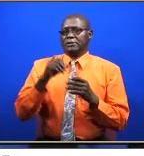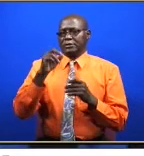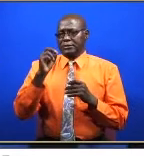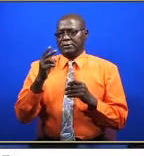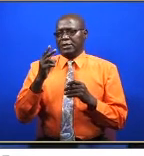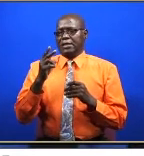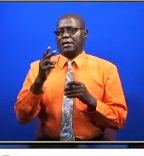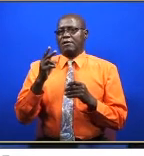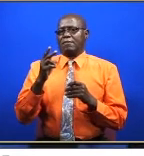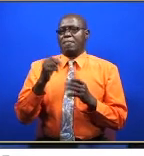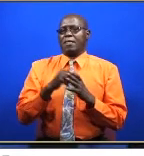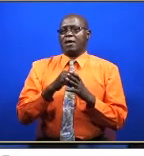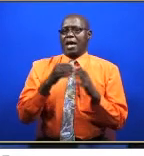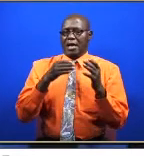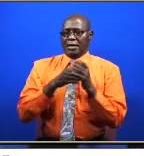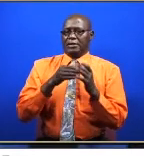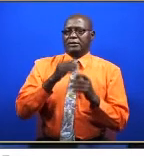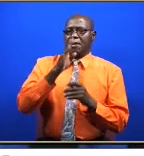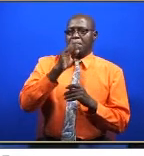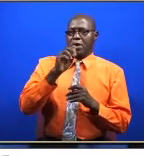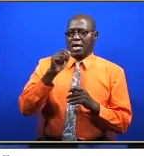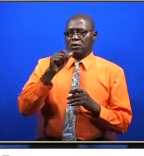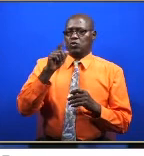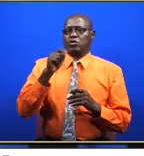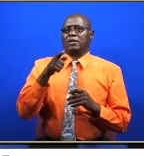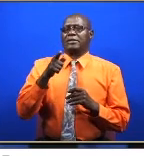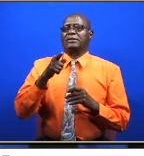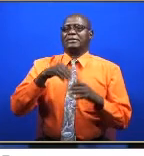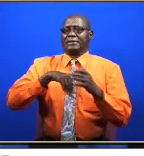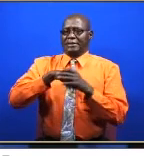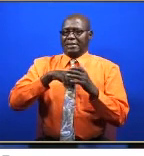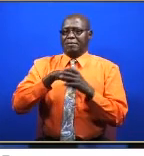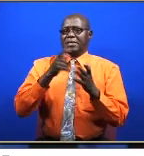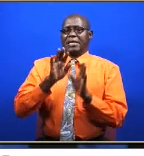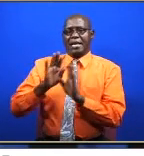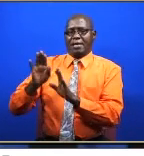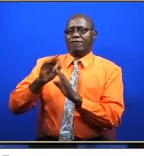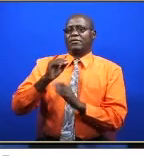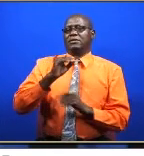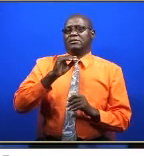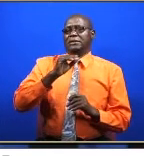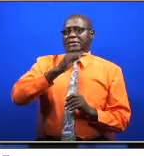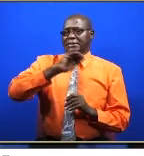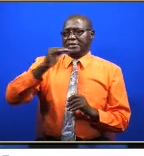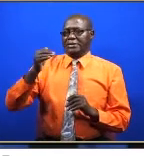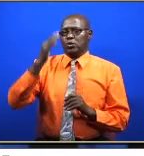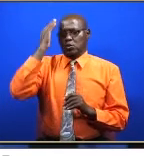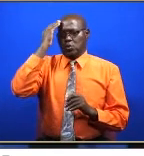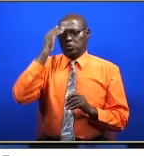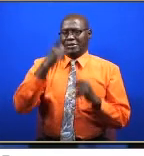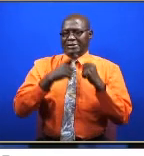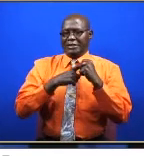goals relieved building tension around Etihad Stadium and leave City knowing six more wins are